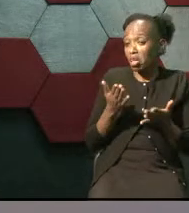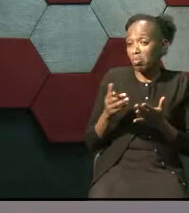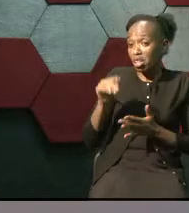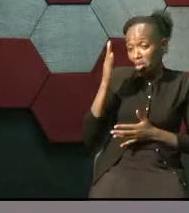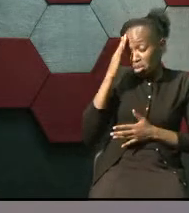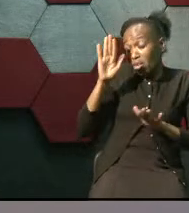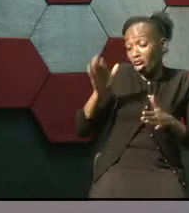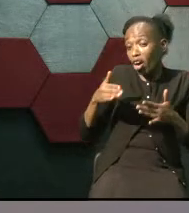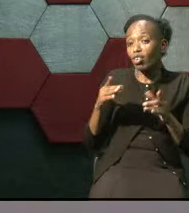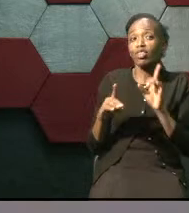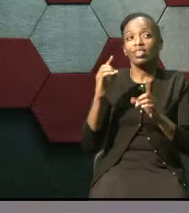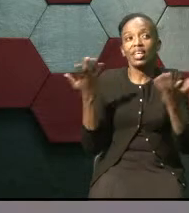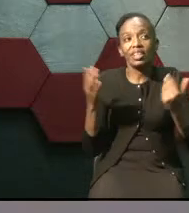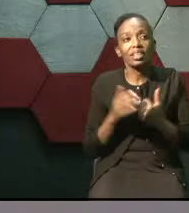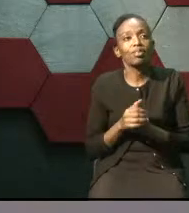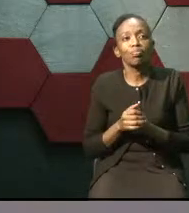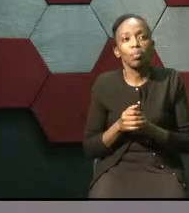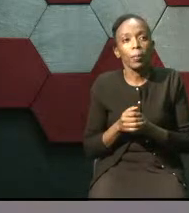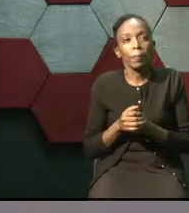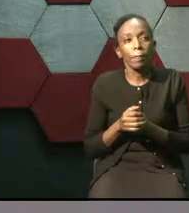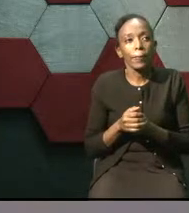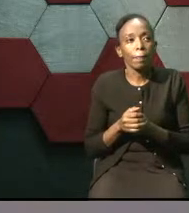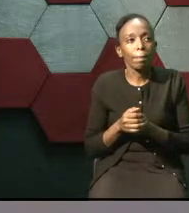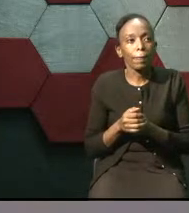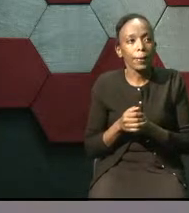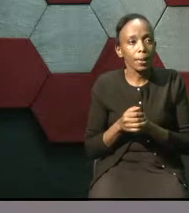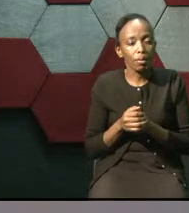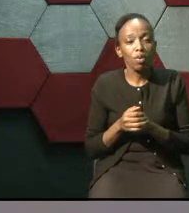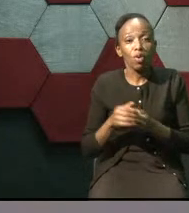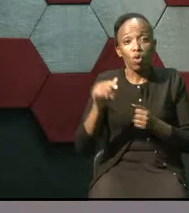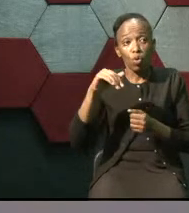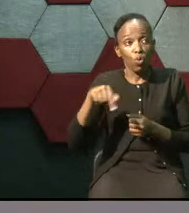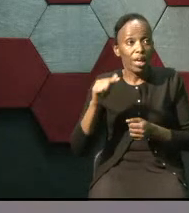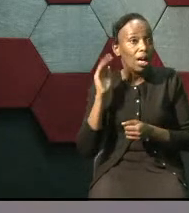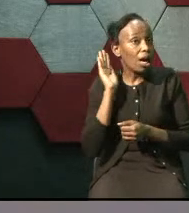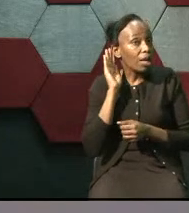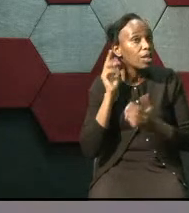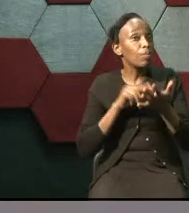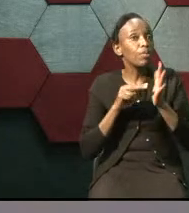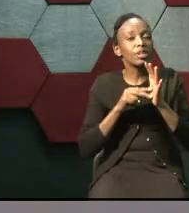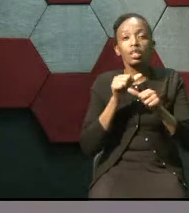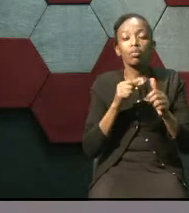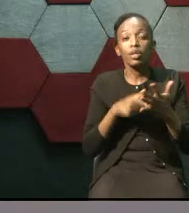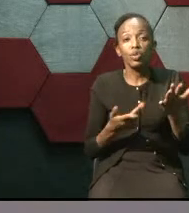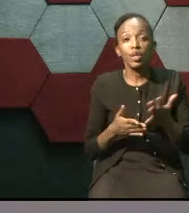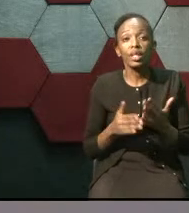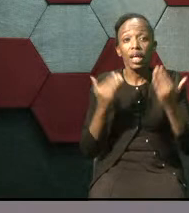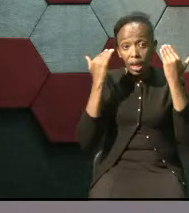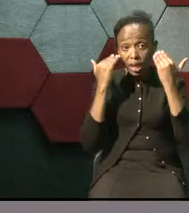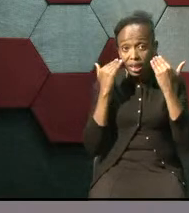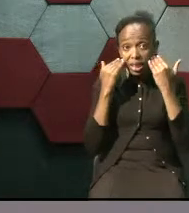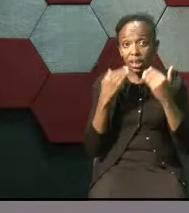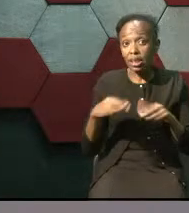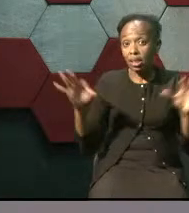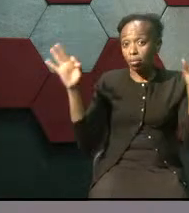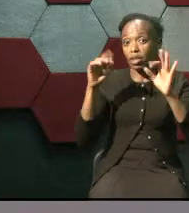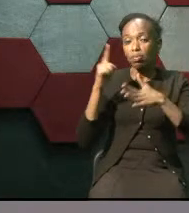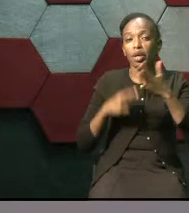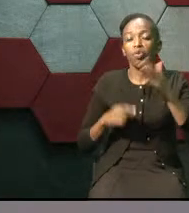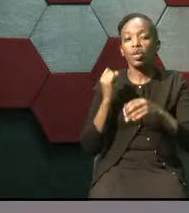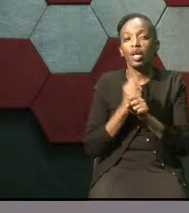how to do that. And Vanessa, we heard what your project was about. The judges were blown away by what they